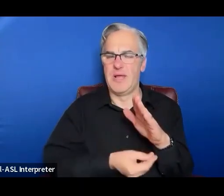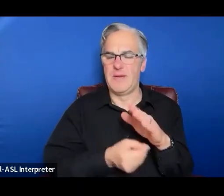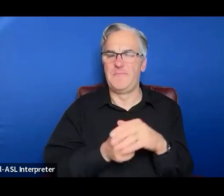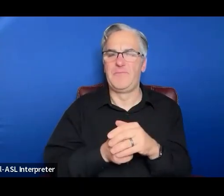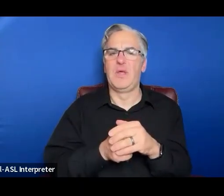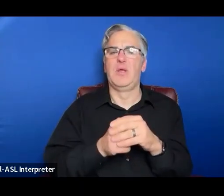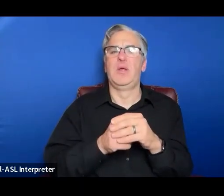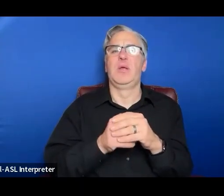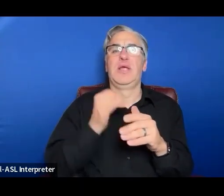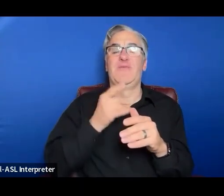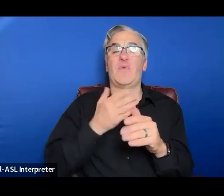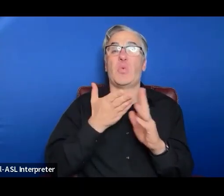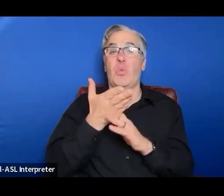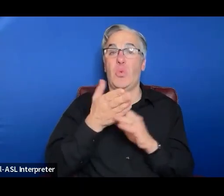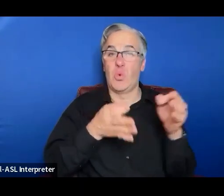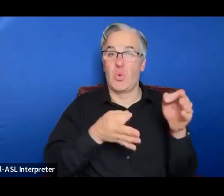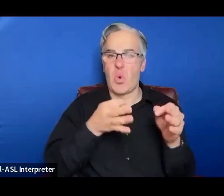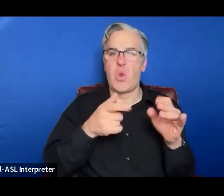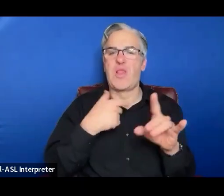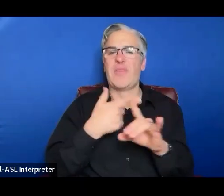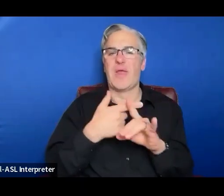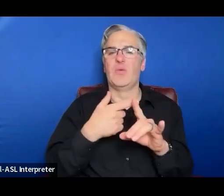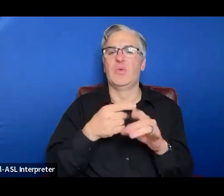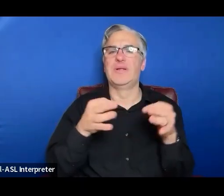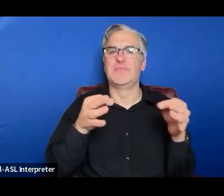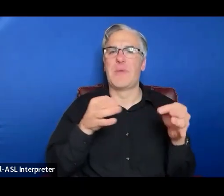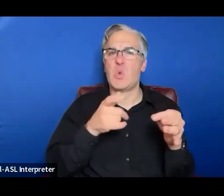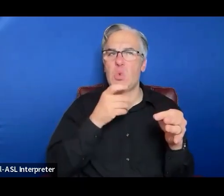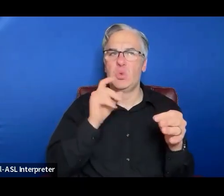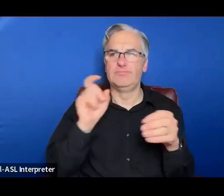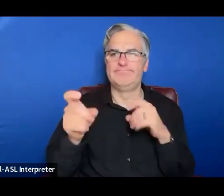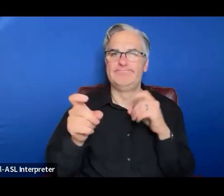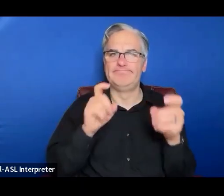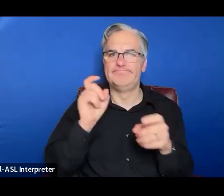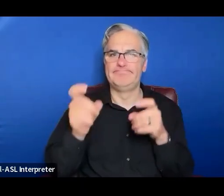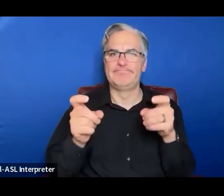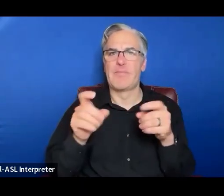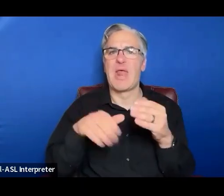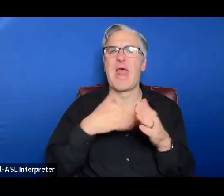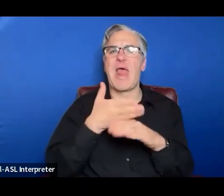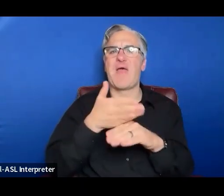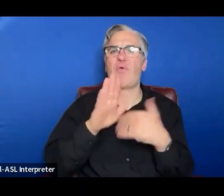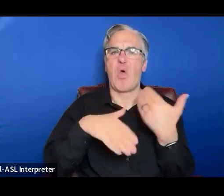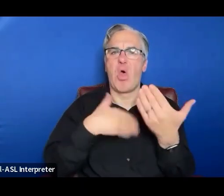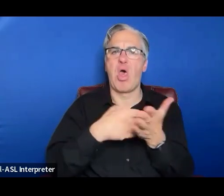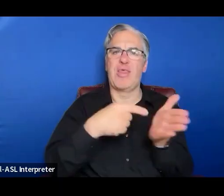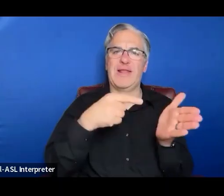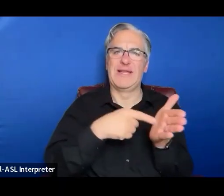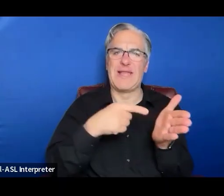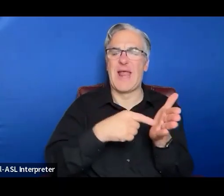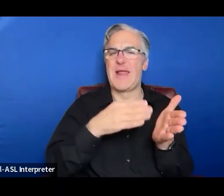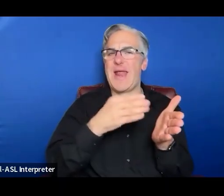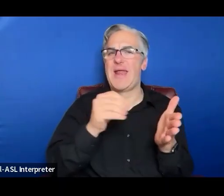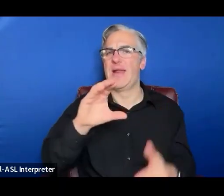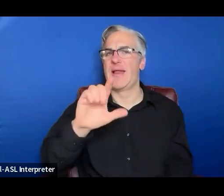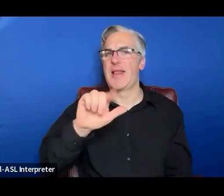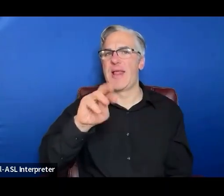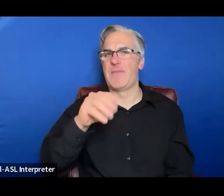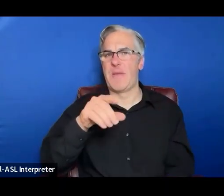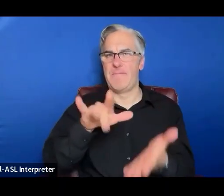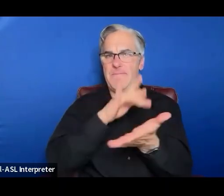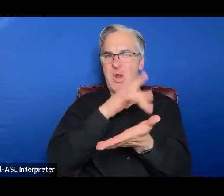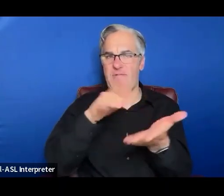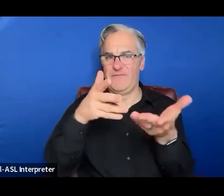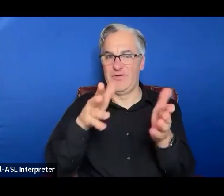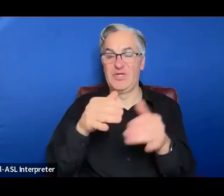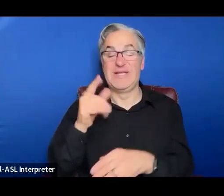representative how to distribute after all the debts and claims are paid. If it's a trust, it